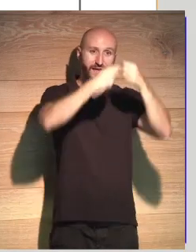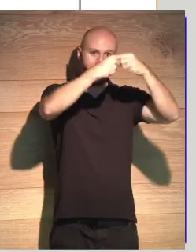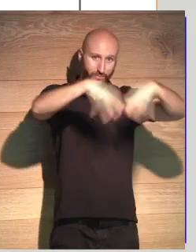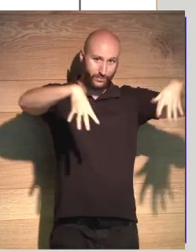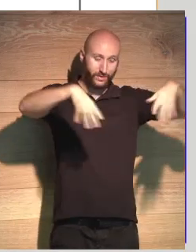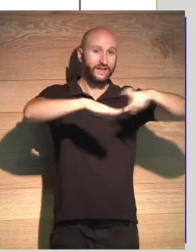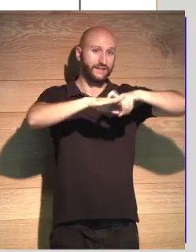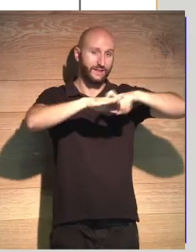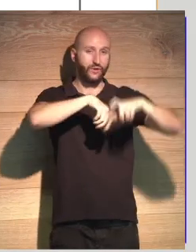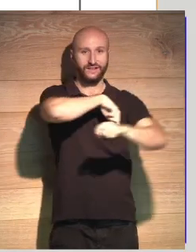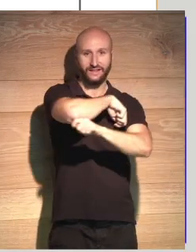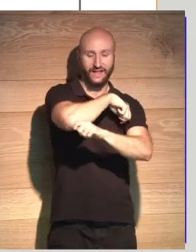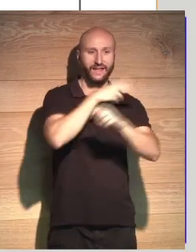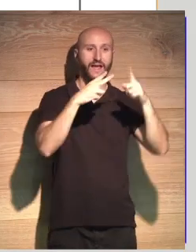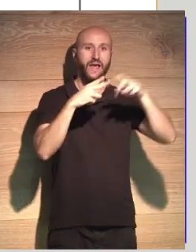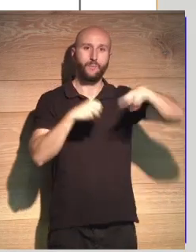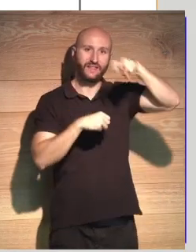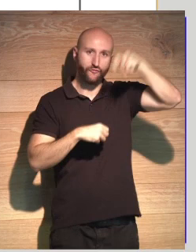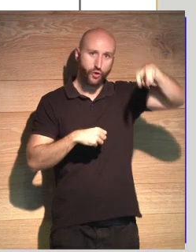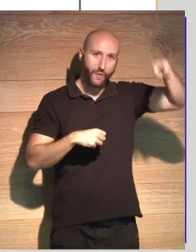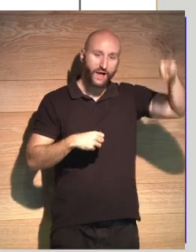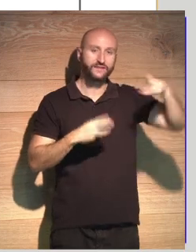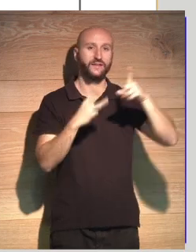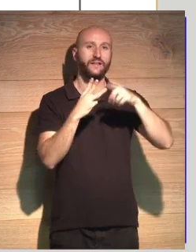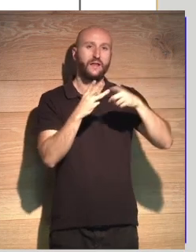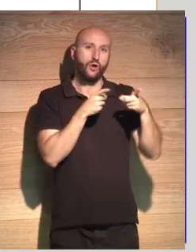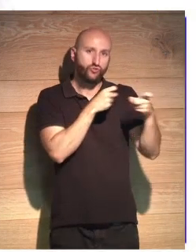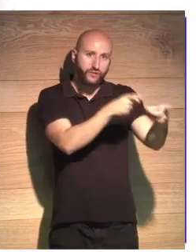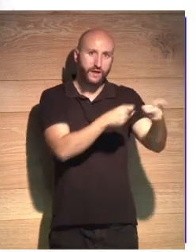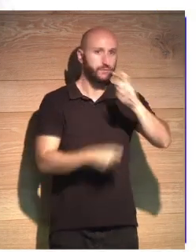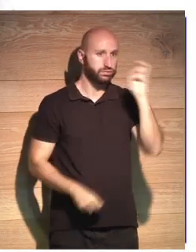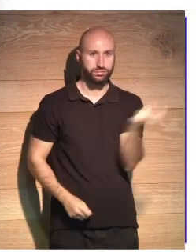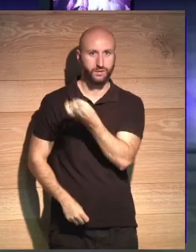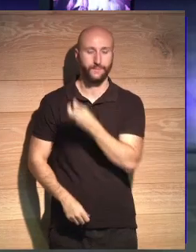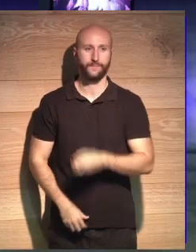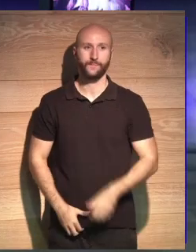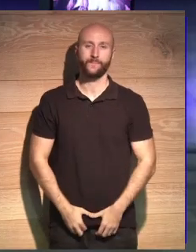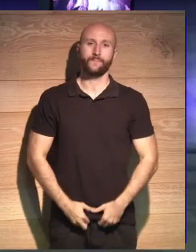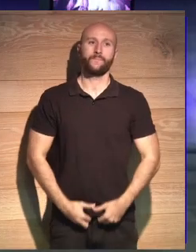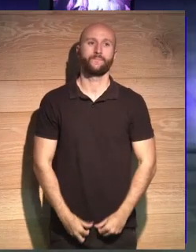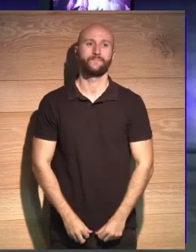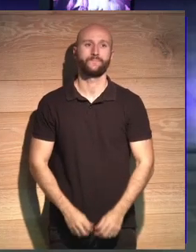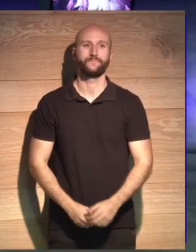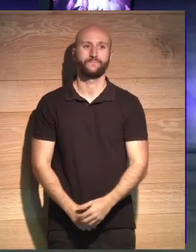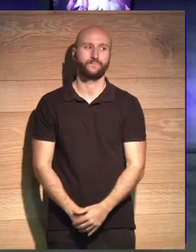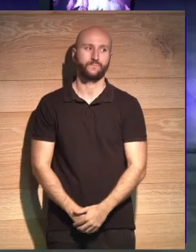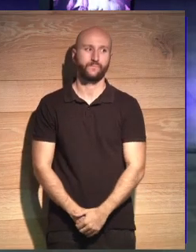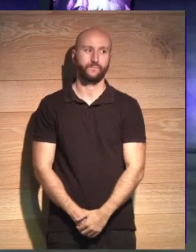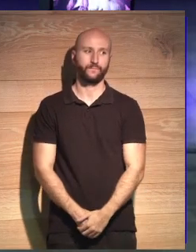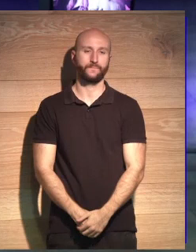were differentiating them by categories, but they were calling them shooter games or platform games,